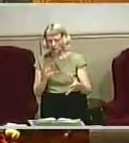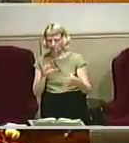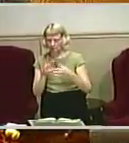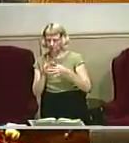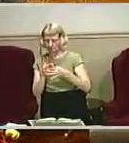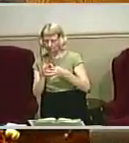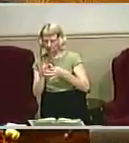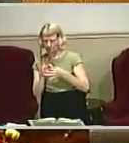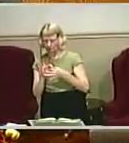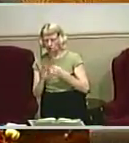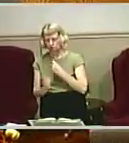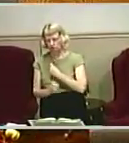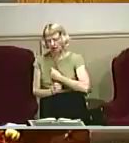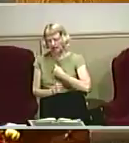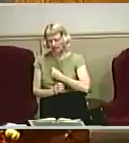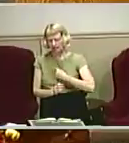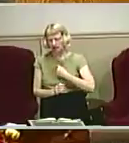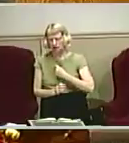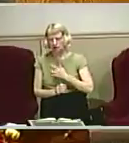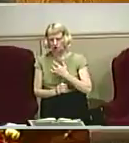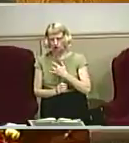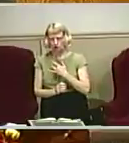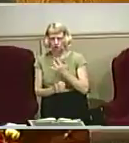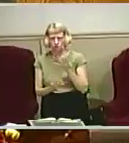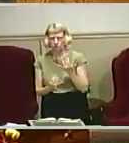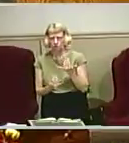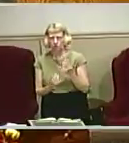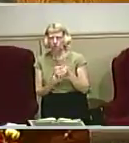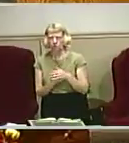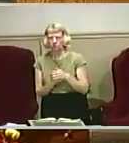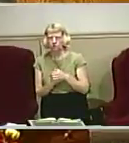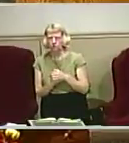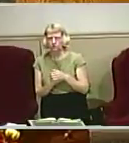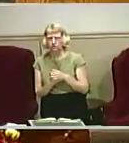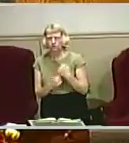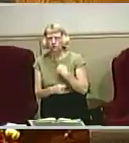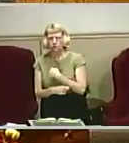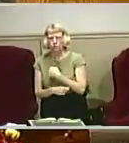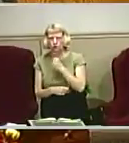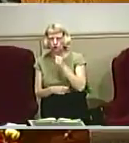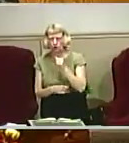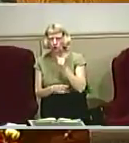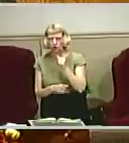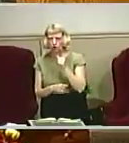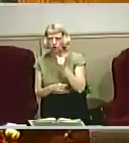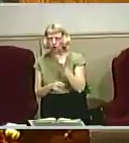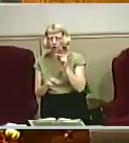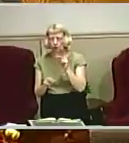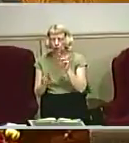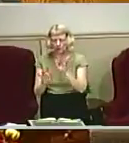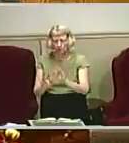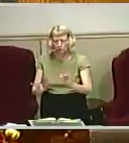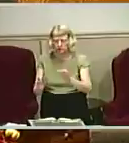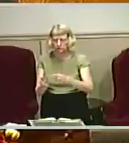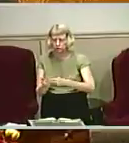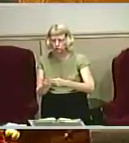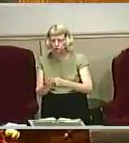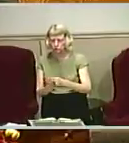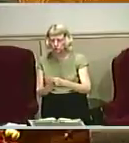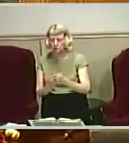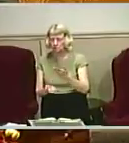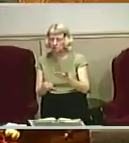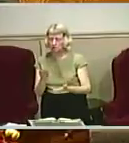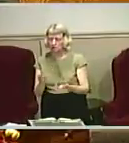not writing them on the table of our hearts. Why? Because we're not looking at mercy and truth as much as we're looking maybe